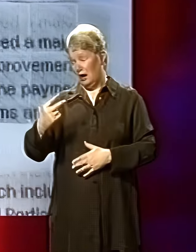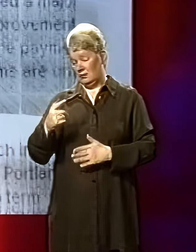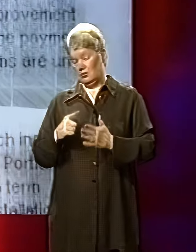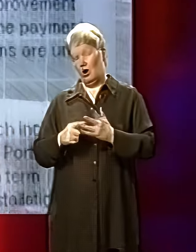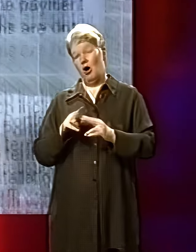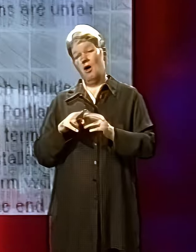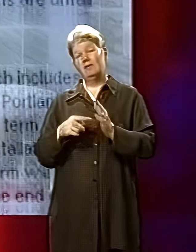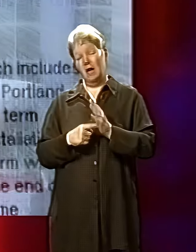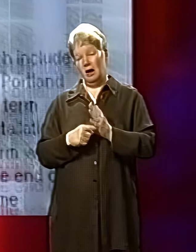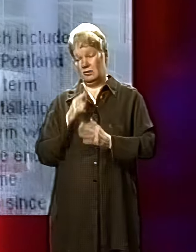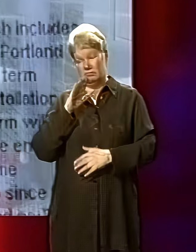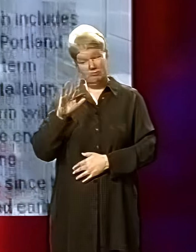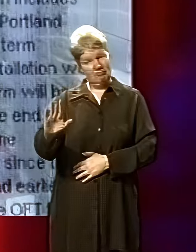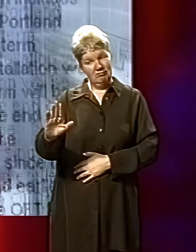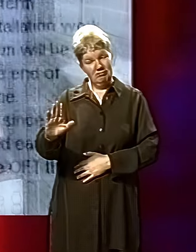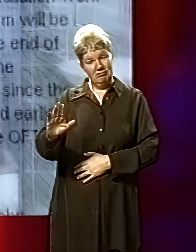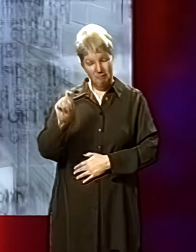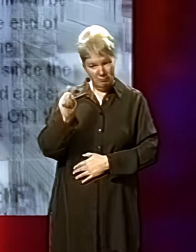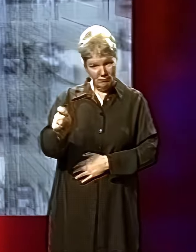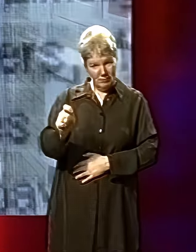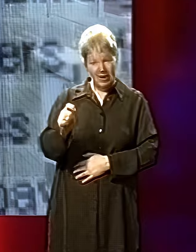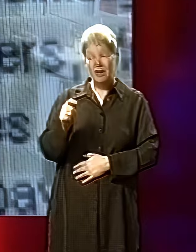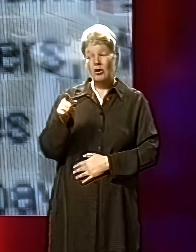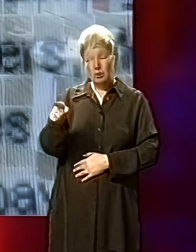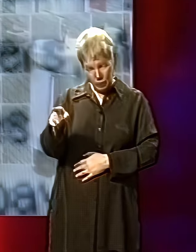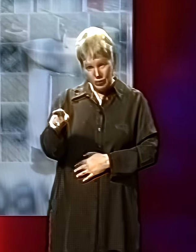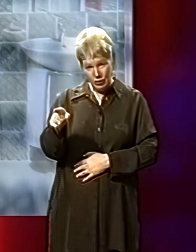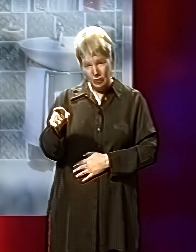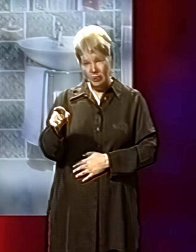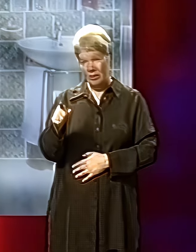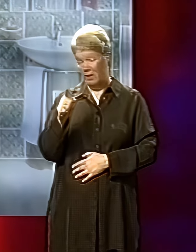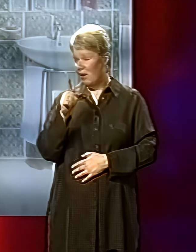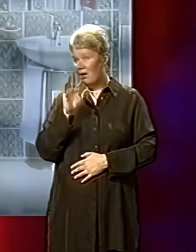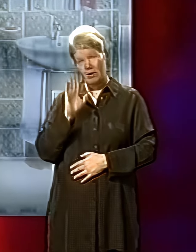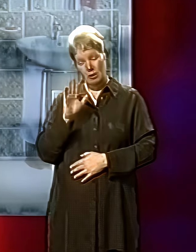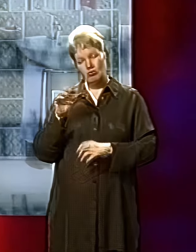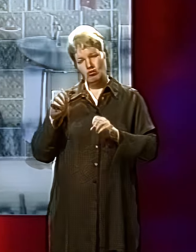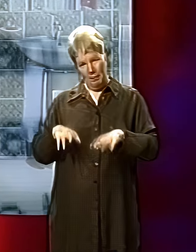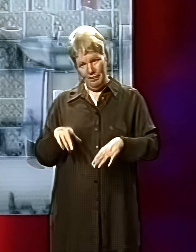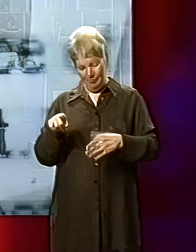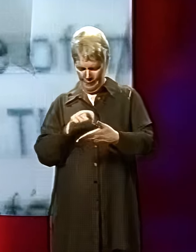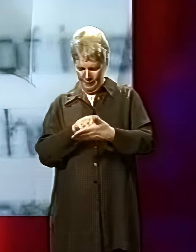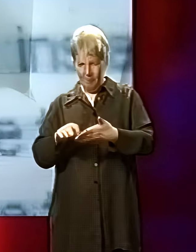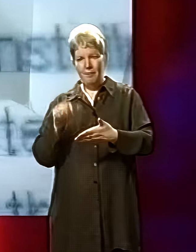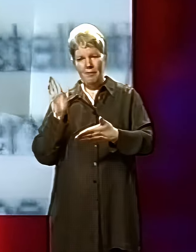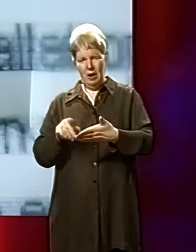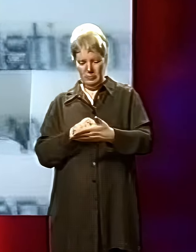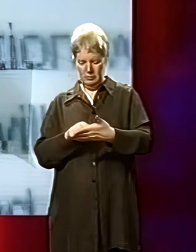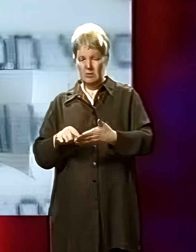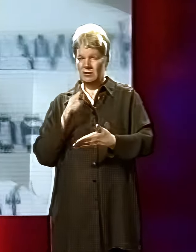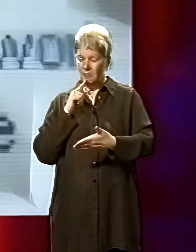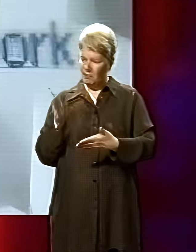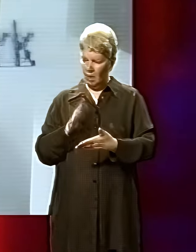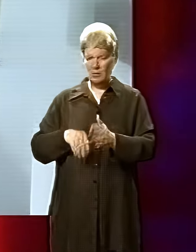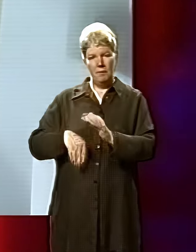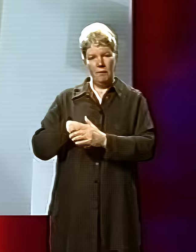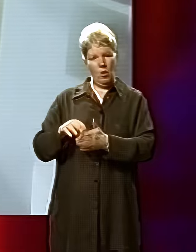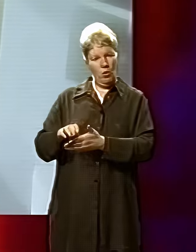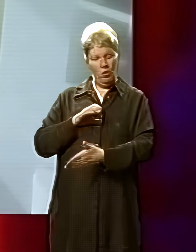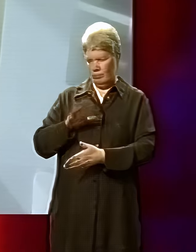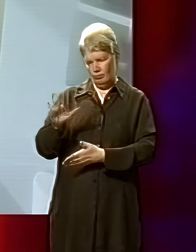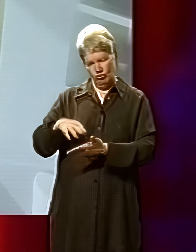Fair Trading threatened legal action against the group that owned Dolphin, until they dropped a clause in their contracts asking customers to pay